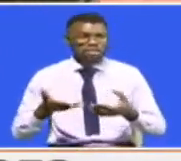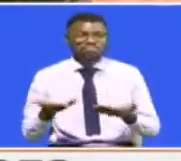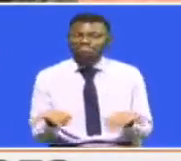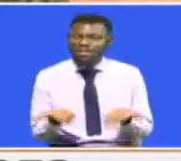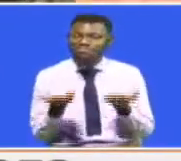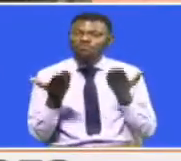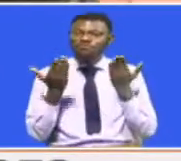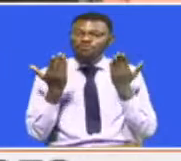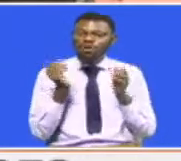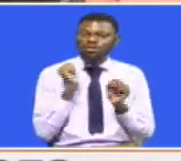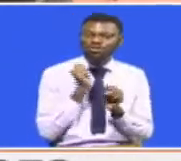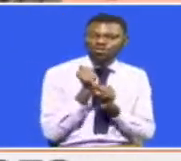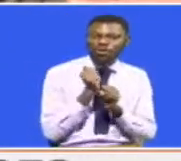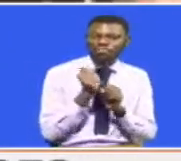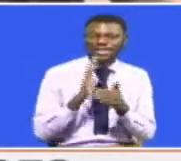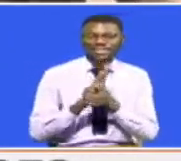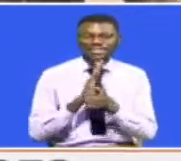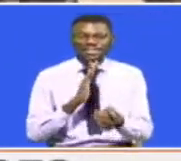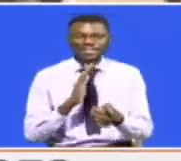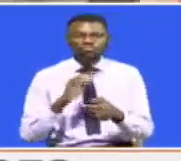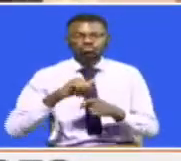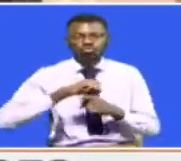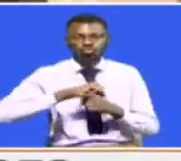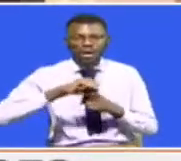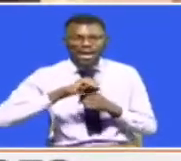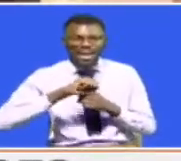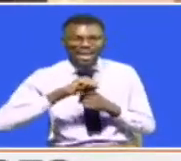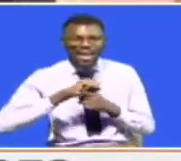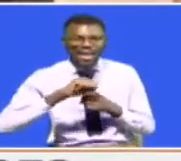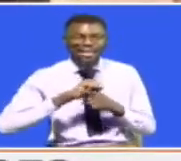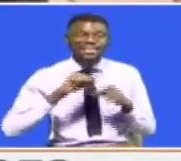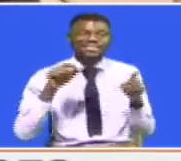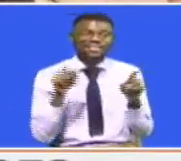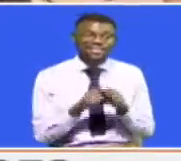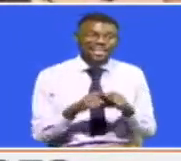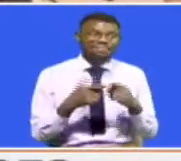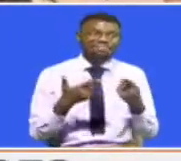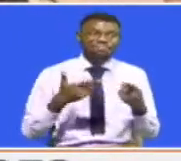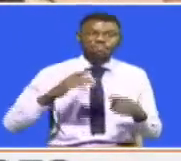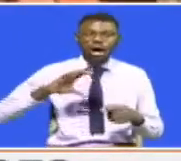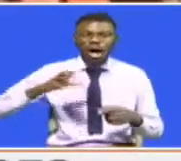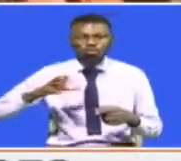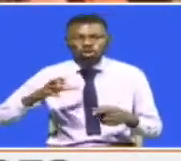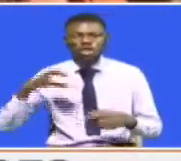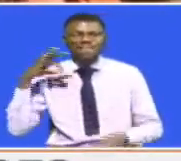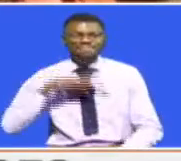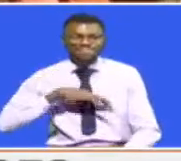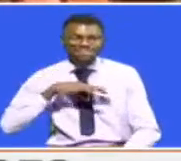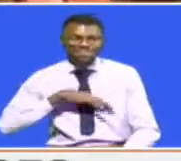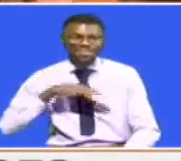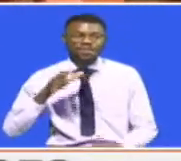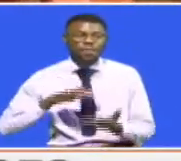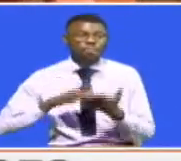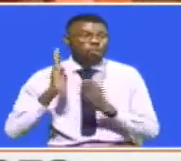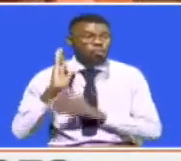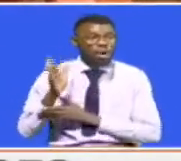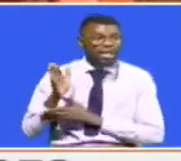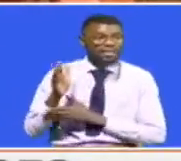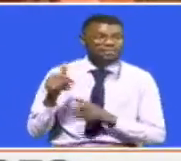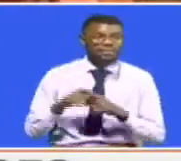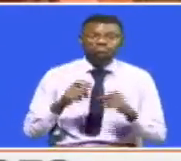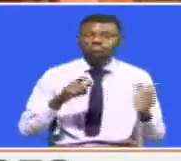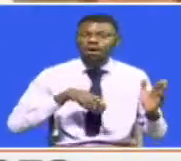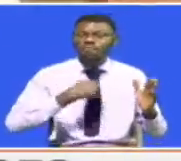employment, skills development training, while the host county will benefit in terms of royalties. The main factory will